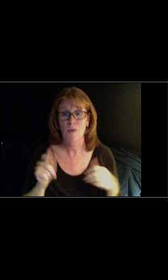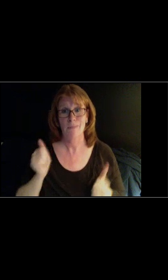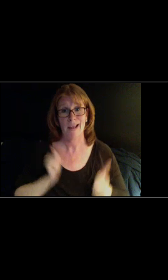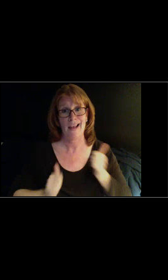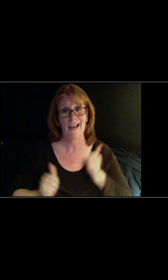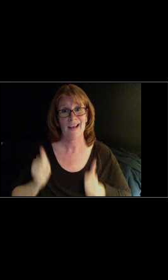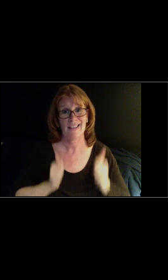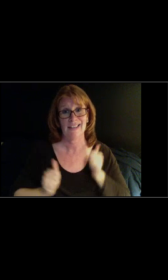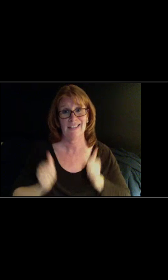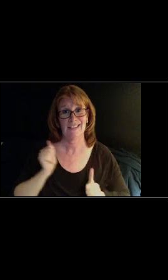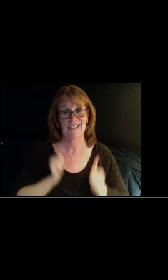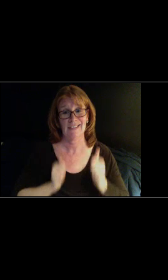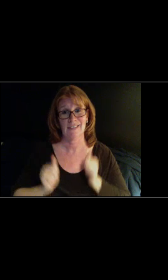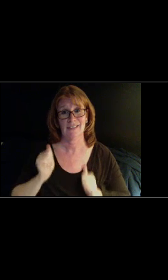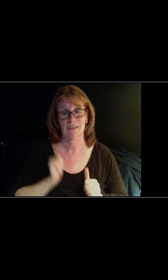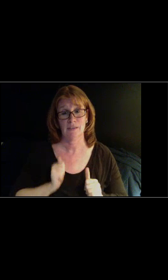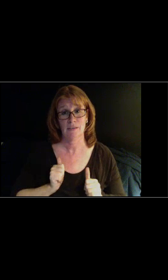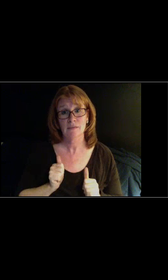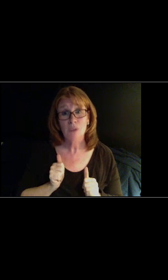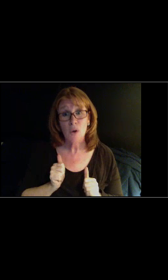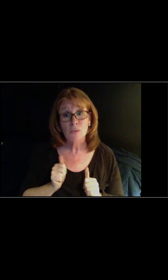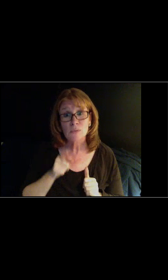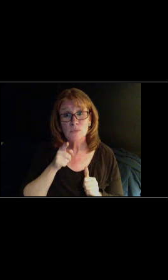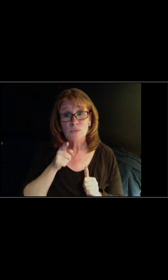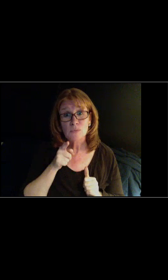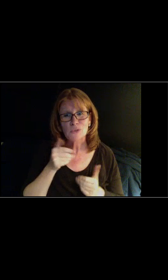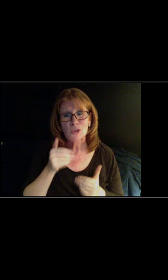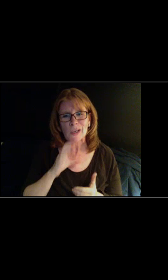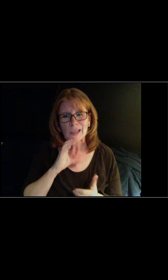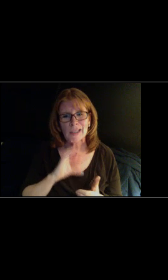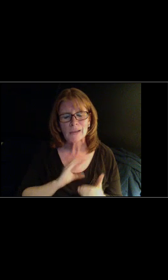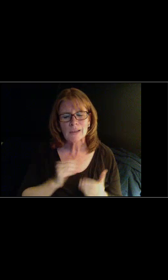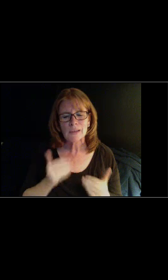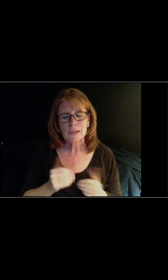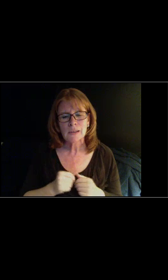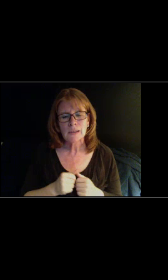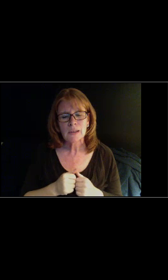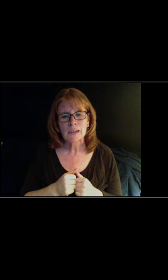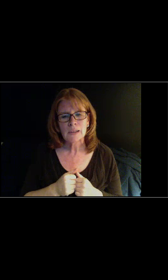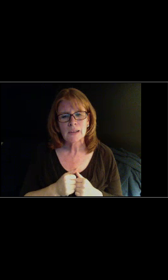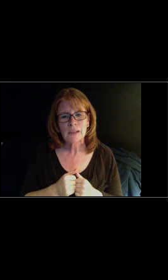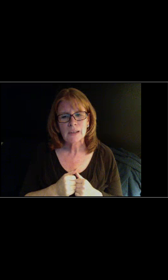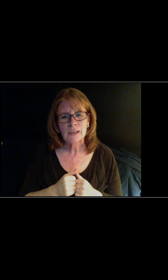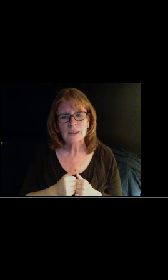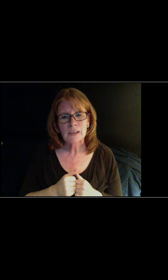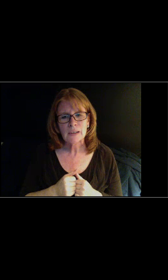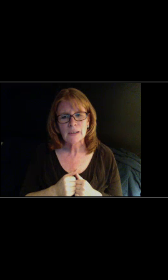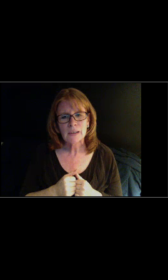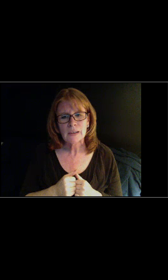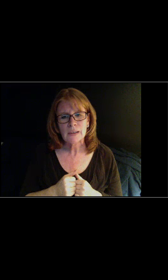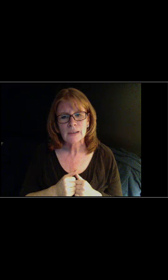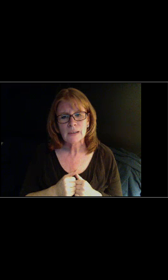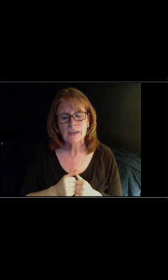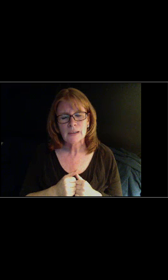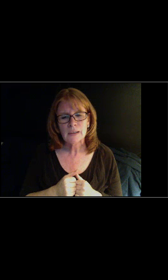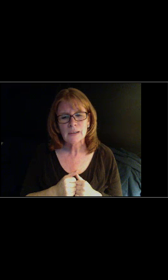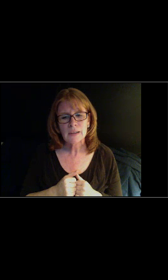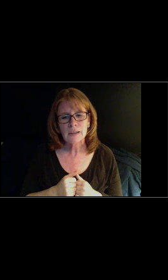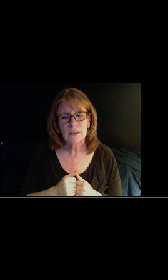a script that is given to an actor as they're about ready to perform. Click again,